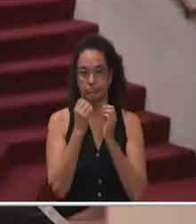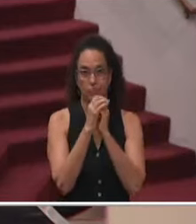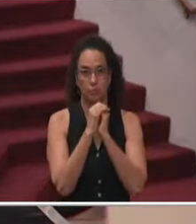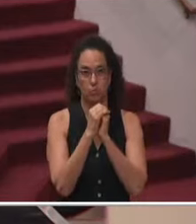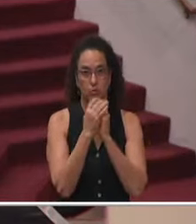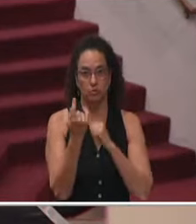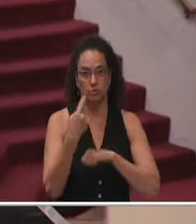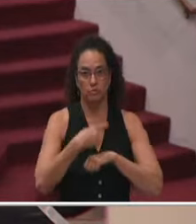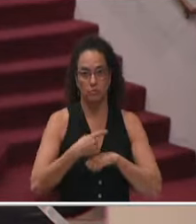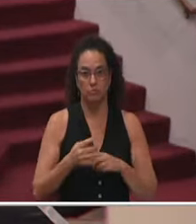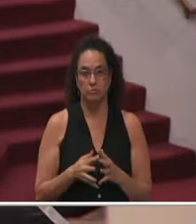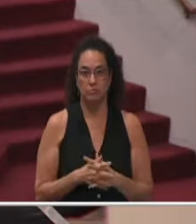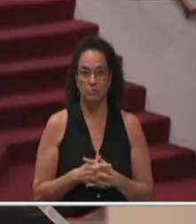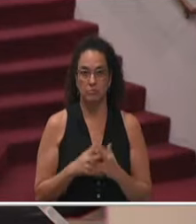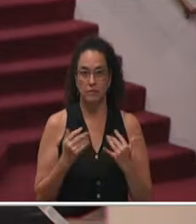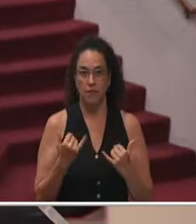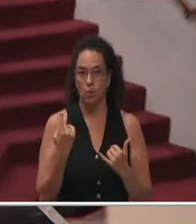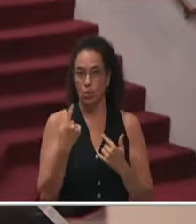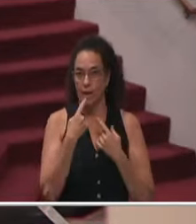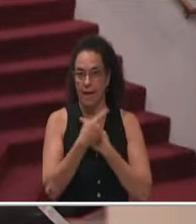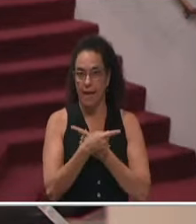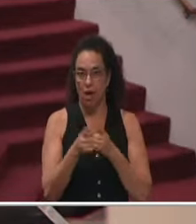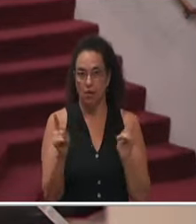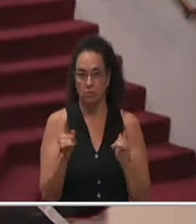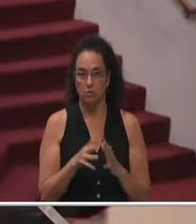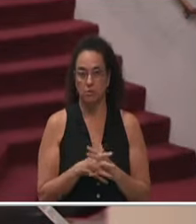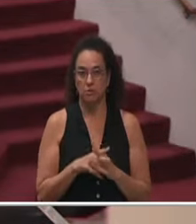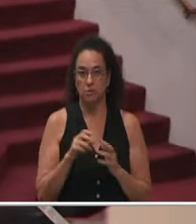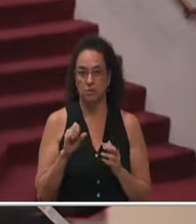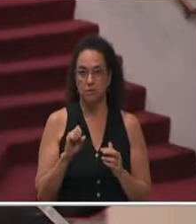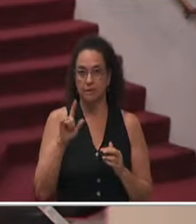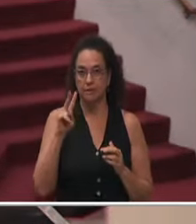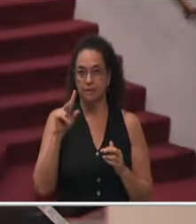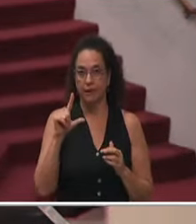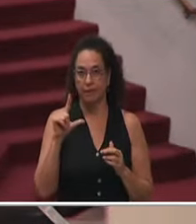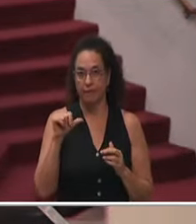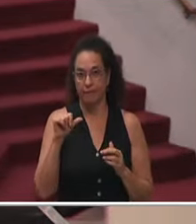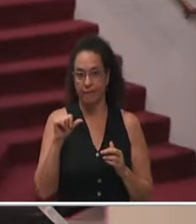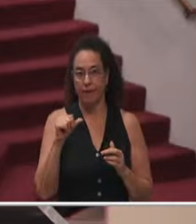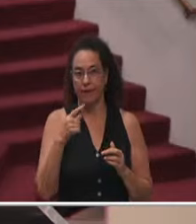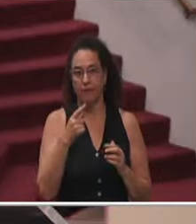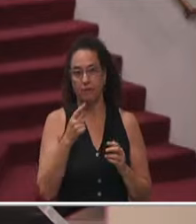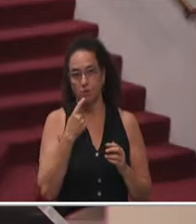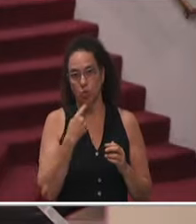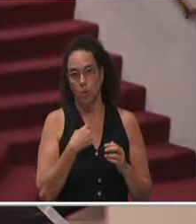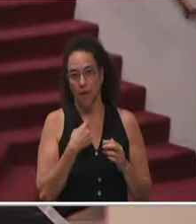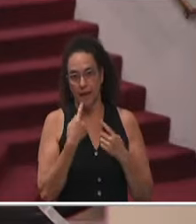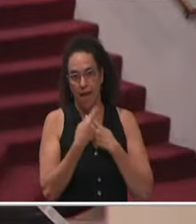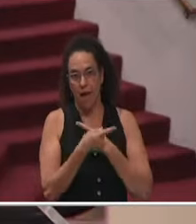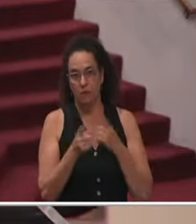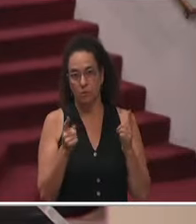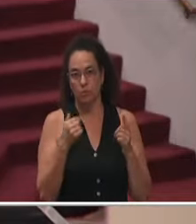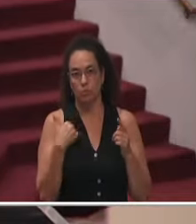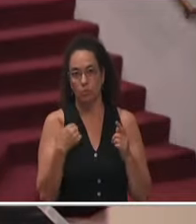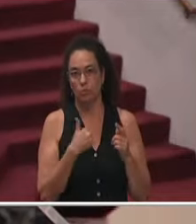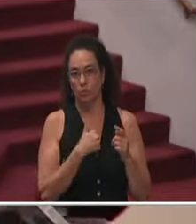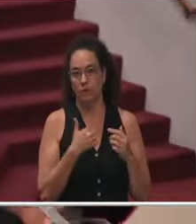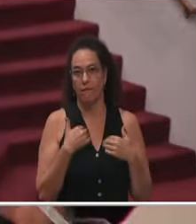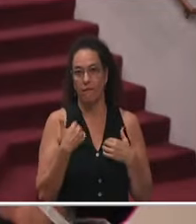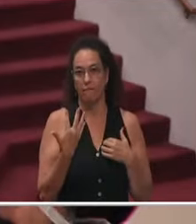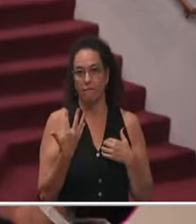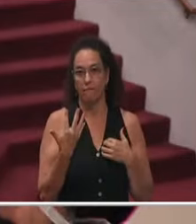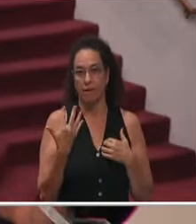I got to pull up this one announcement. Sylvia gave me one announcement to share. We have our 5K